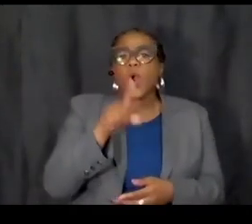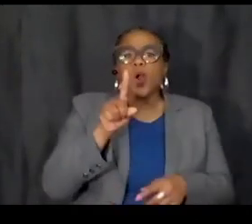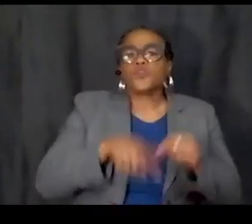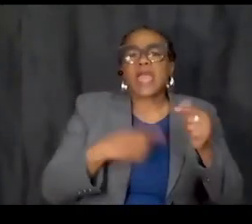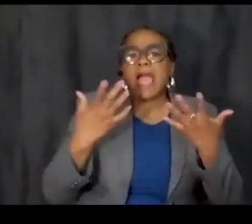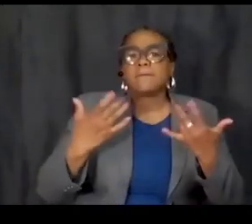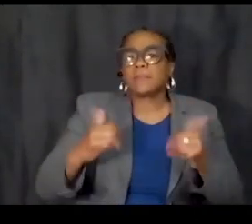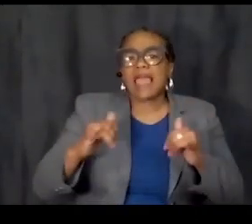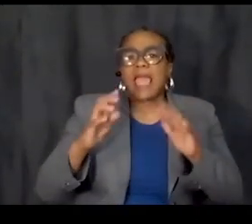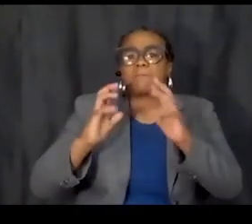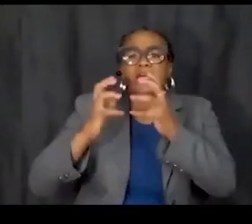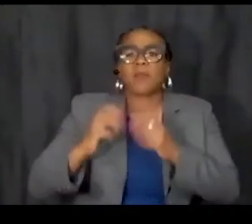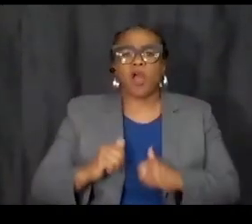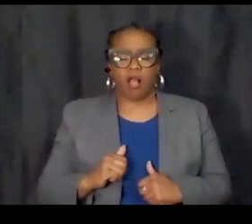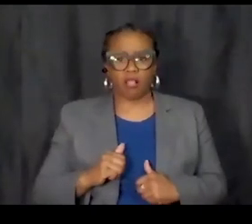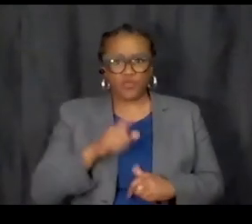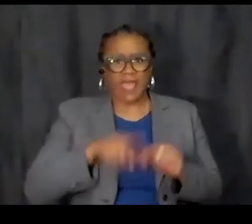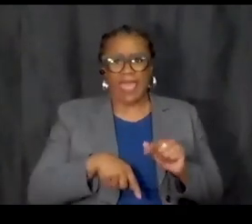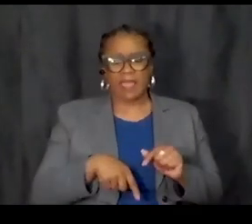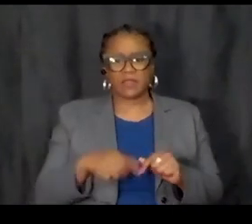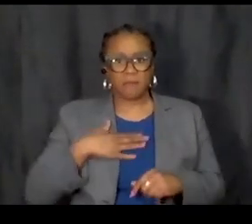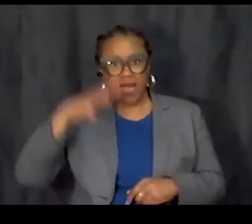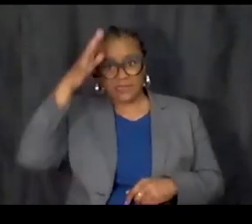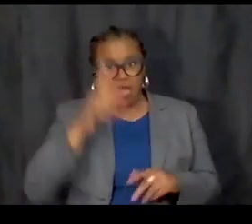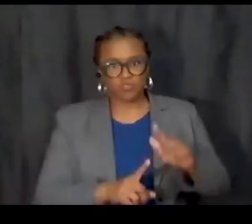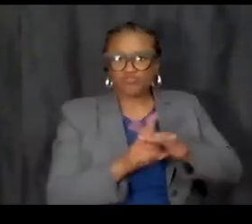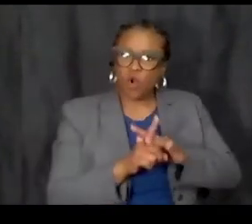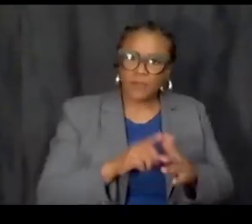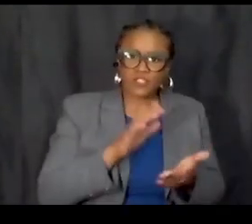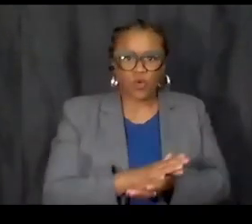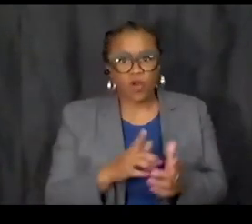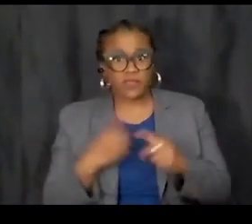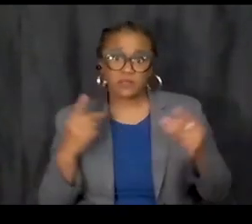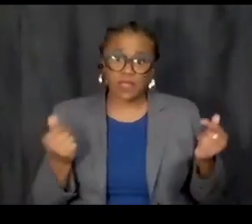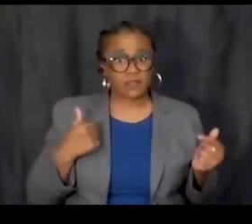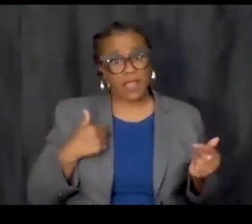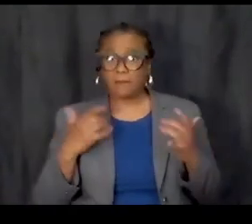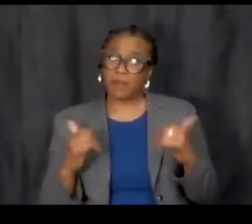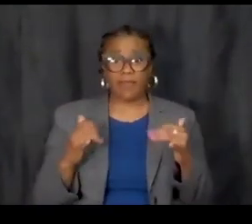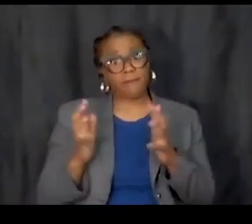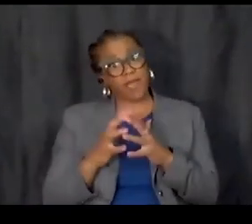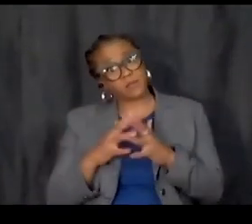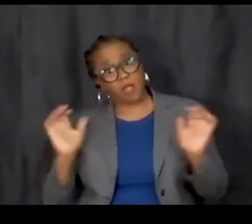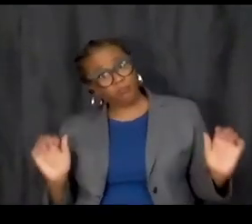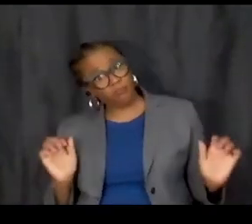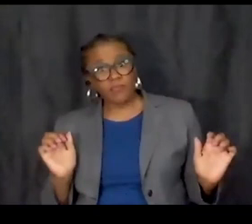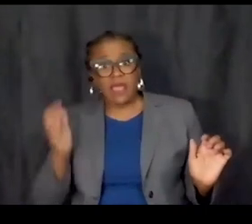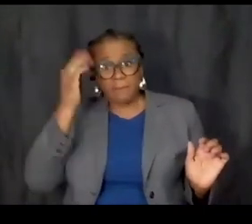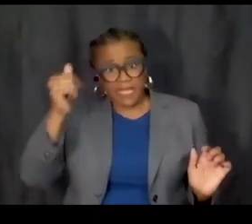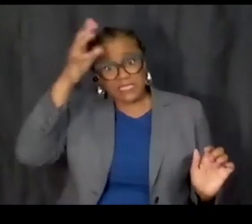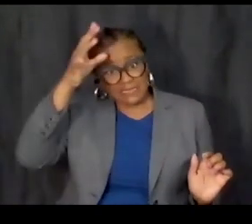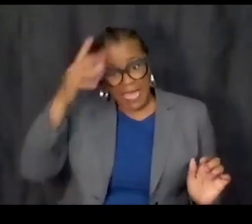You know, you can't do that. And then my dad would show up and all of a sudden I could play basketball, you know, like, cause he was just